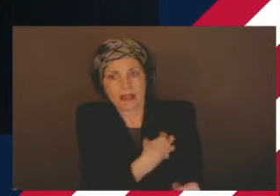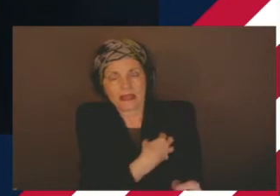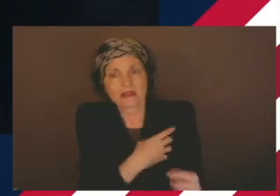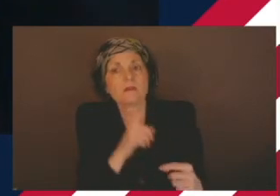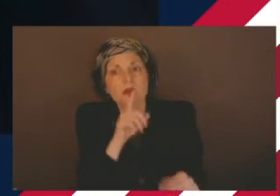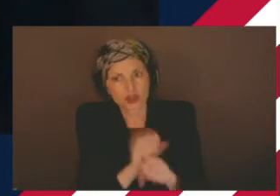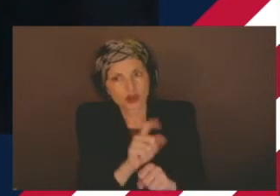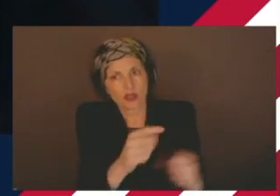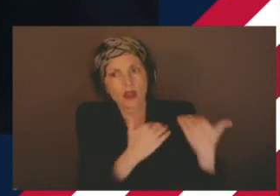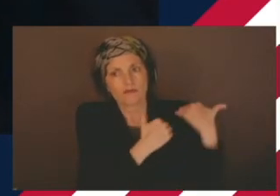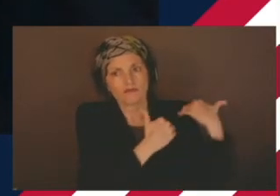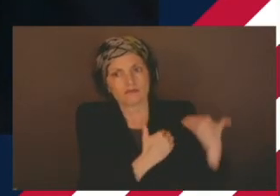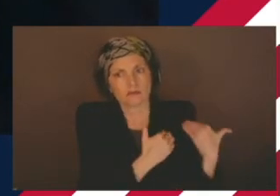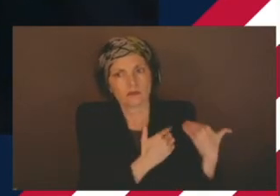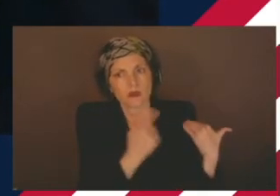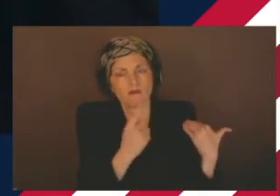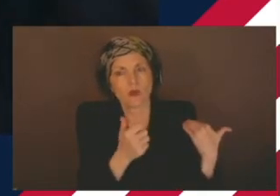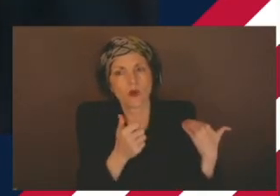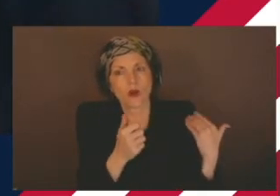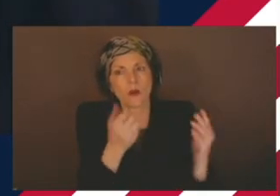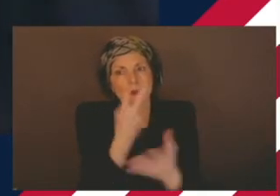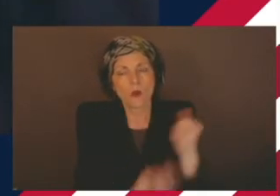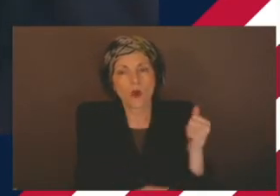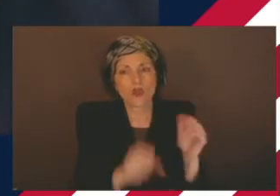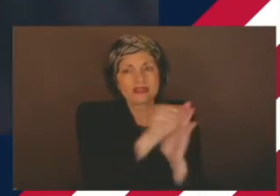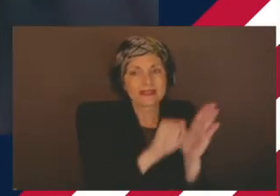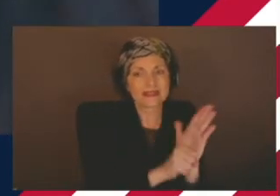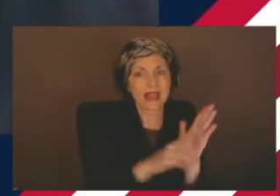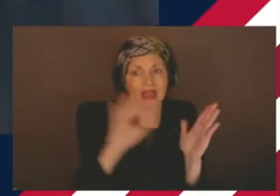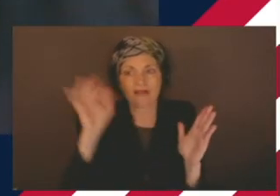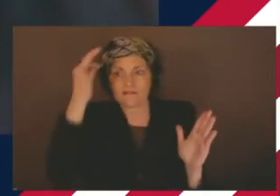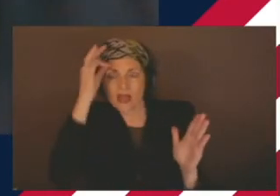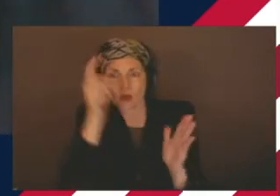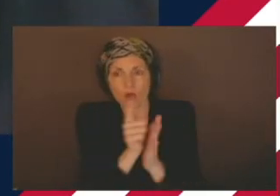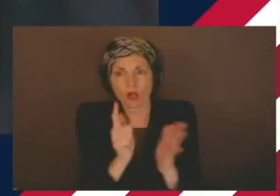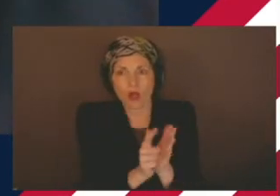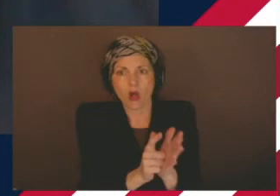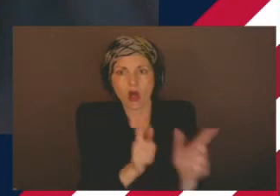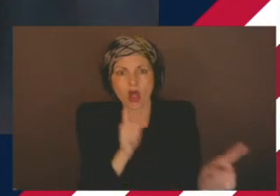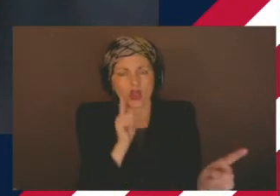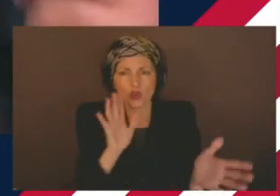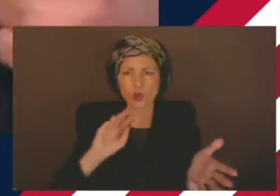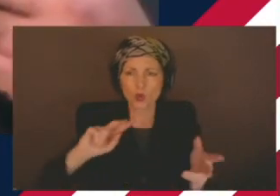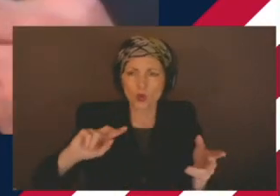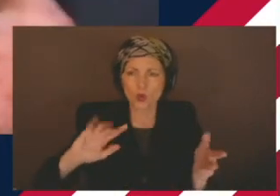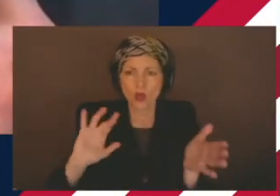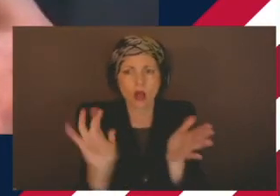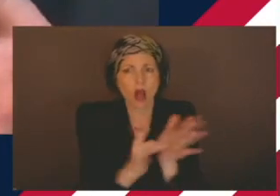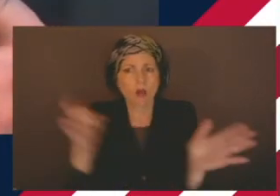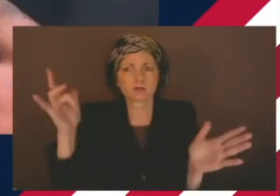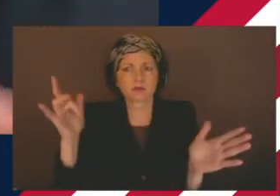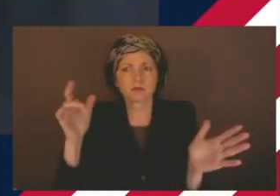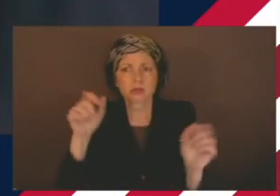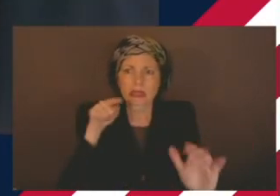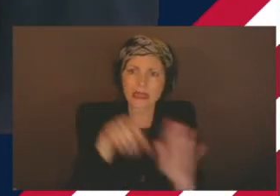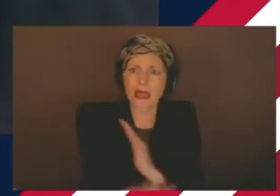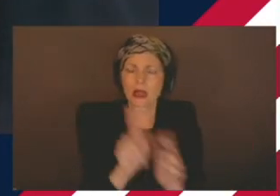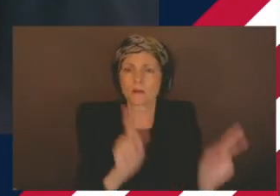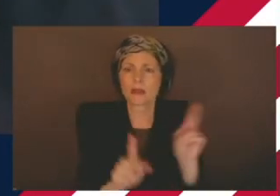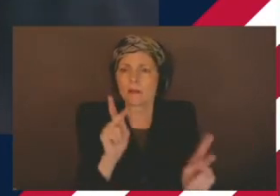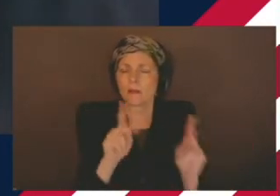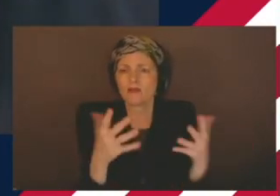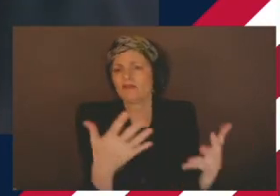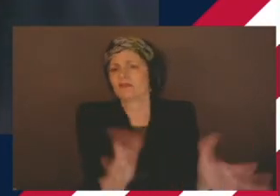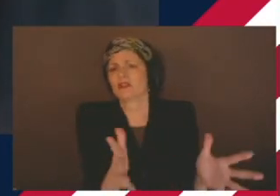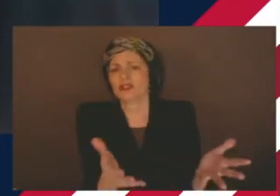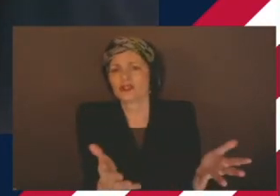under state and federal law for abuses of their powers to kill. We must redirect certain funds from policing